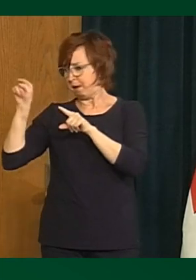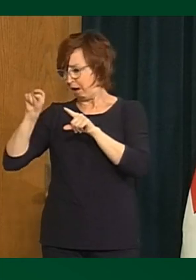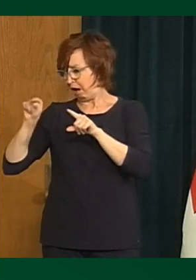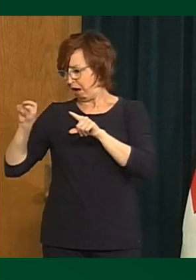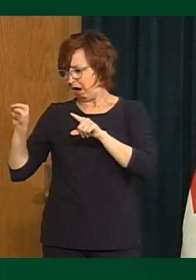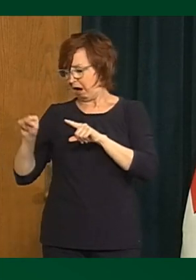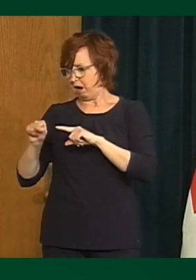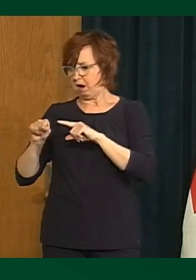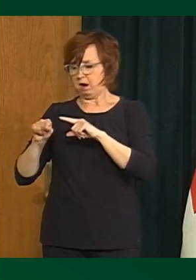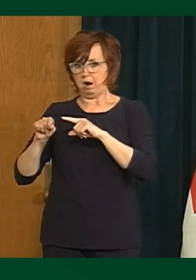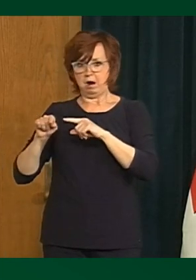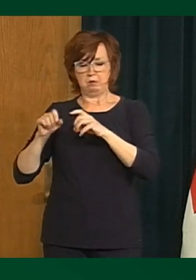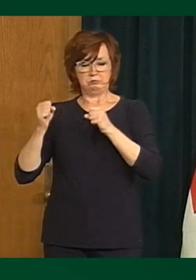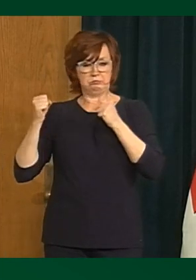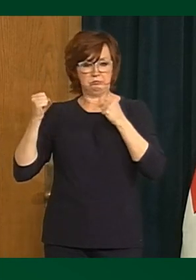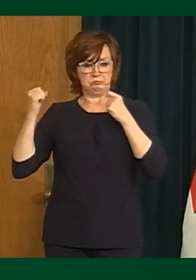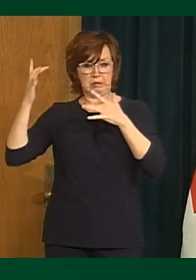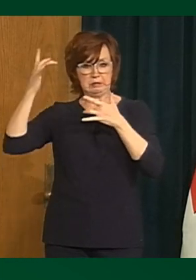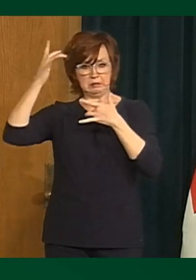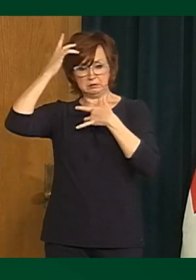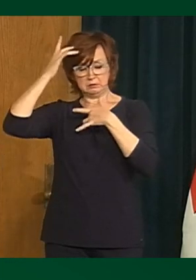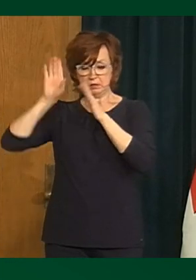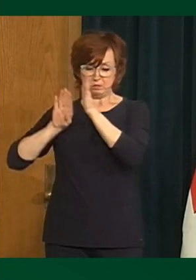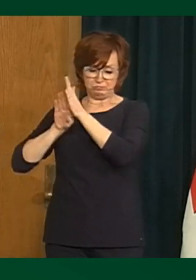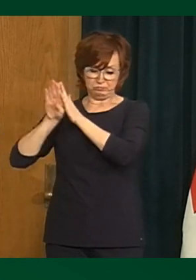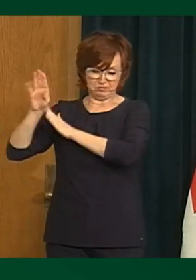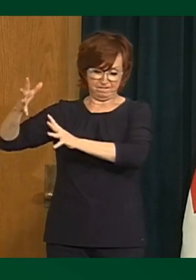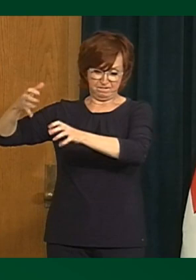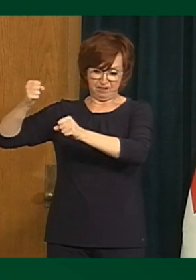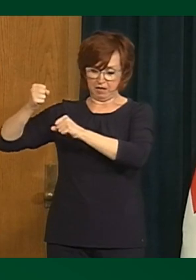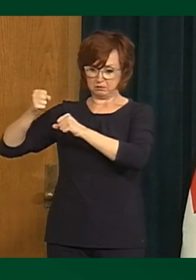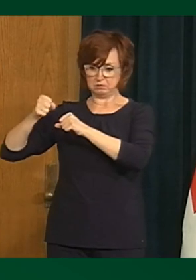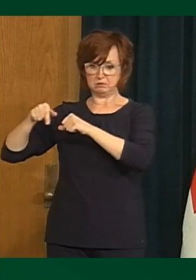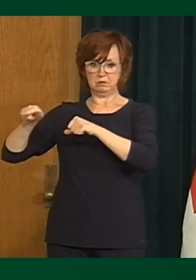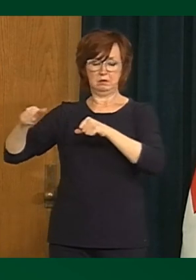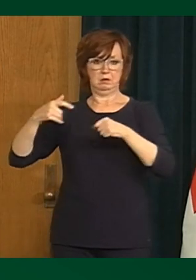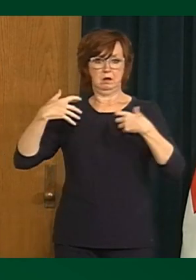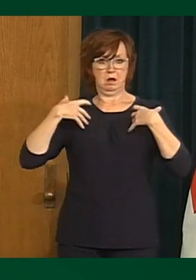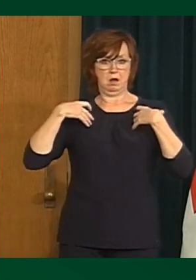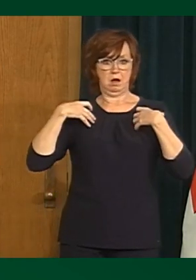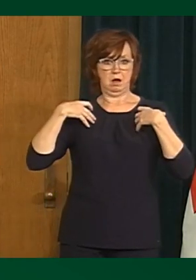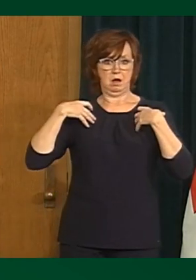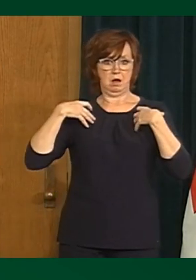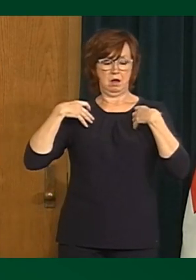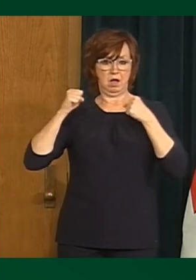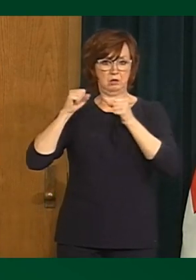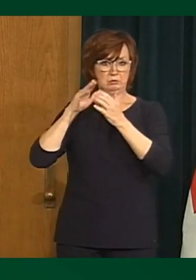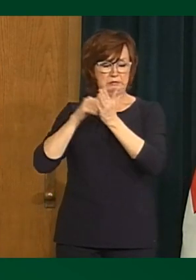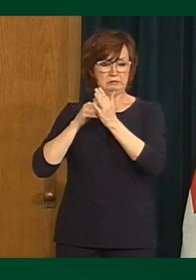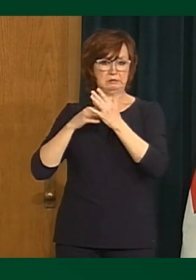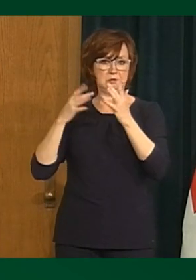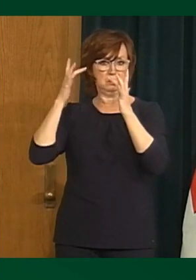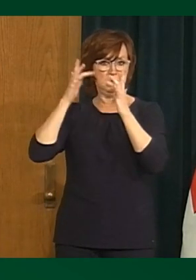prove to be very serious. It can be proved to be very, very serious for those elderly